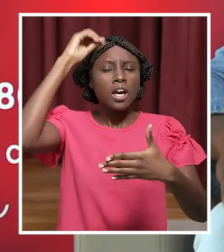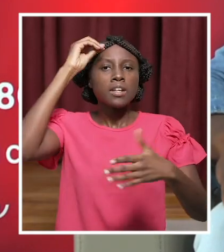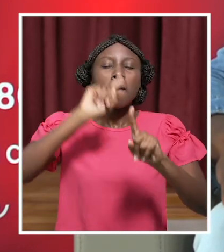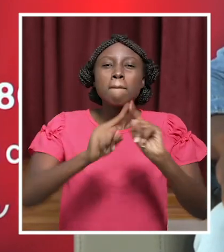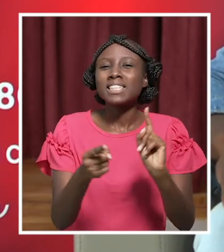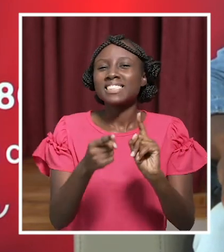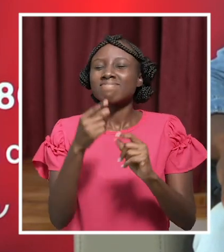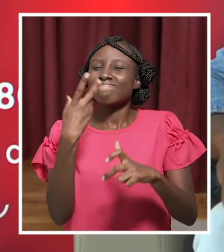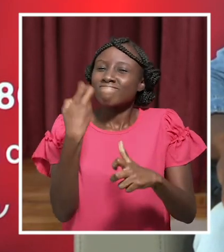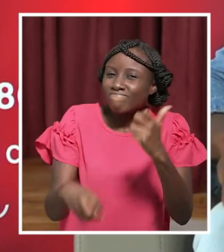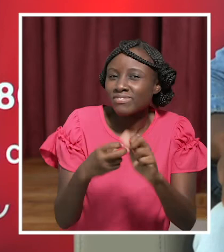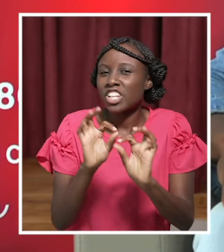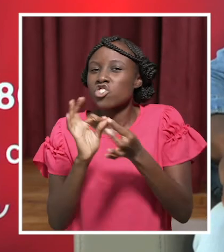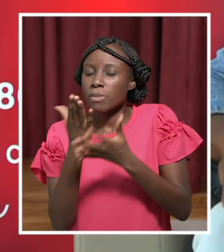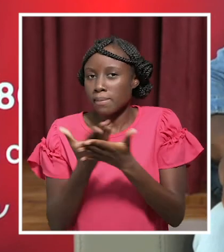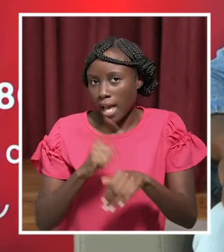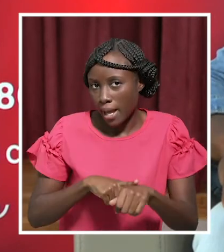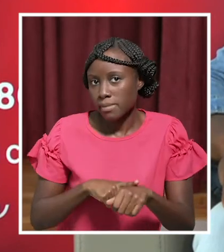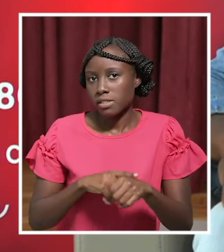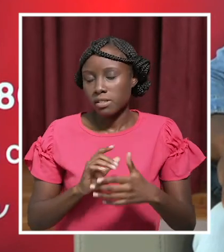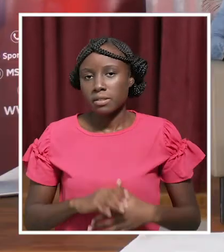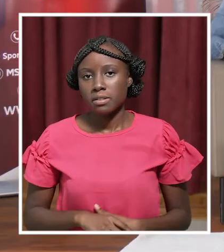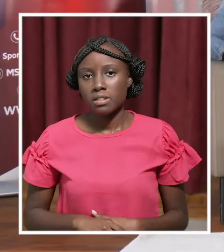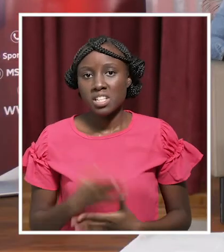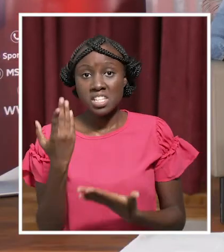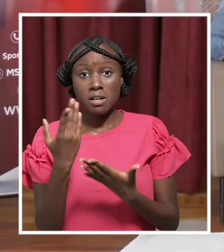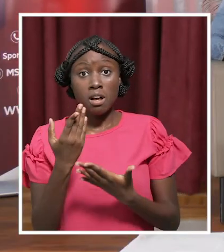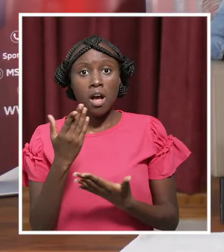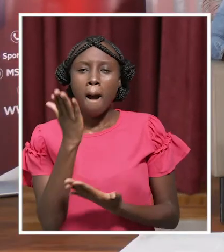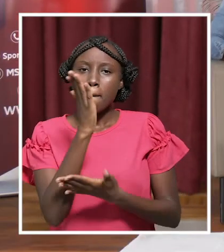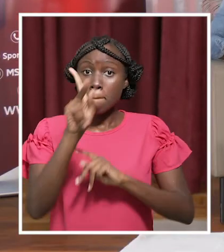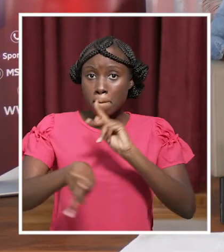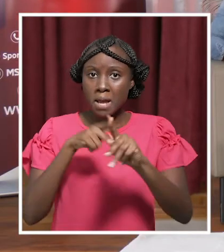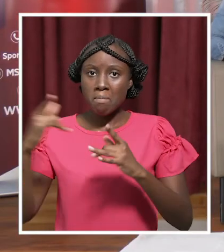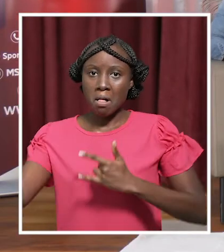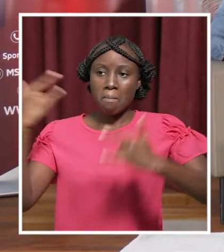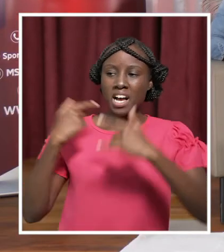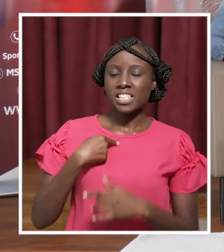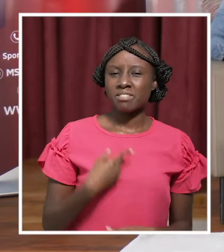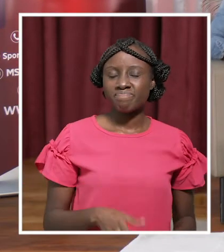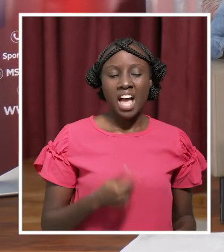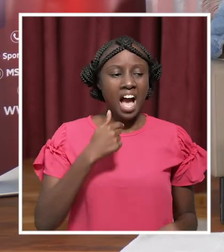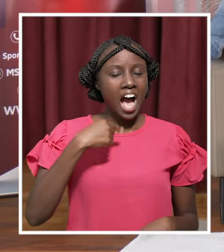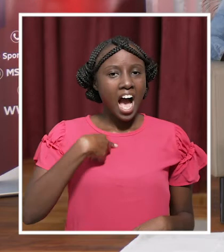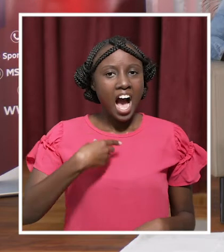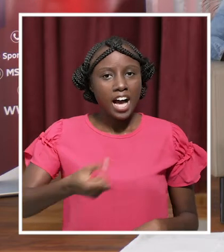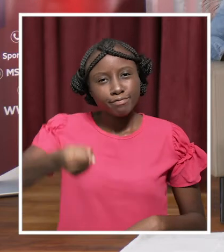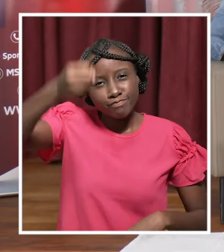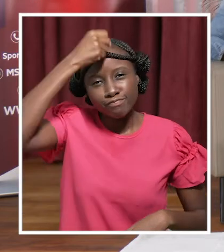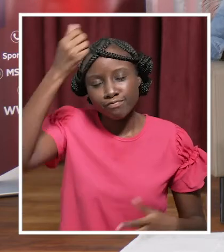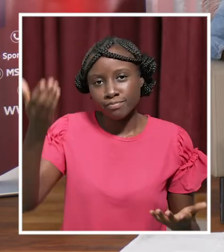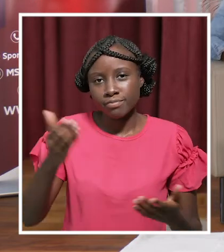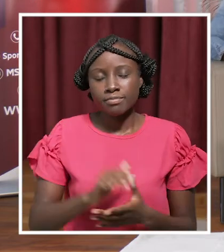traditionally you say, somebody in your school, nah man, he dance. I was one of those persons that people would say, yeah, he dance. I struggled, but at the